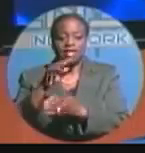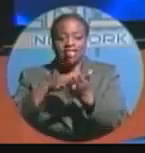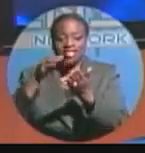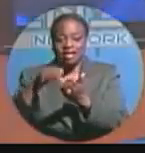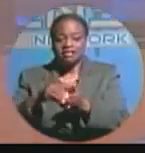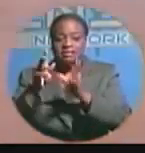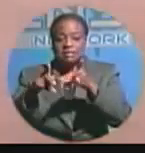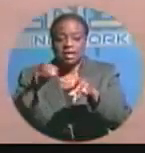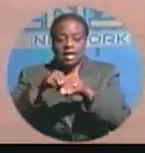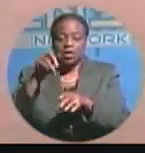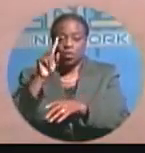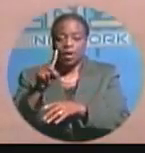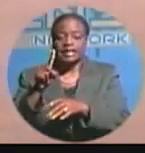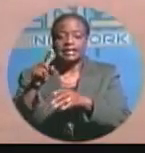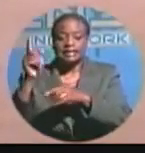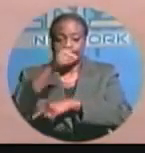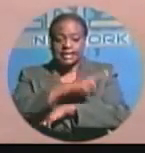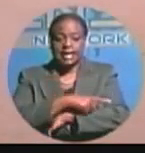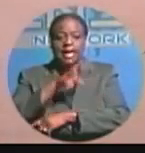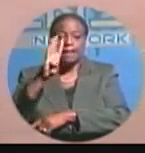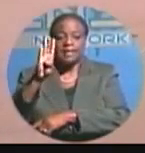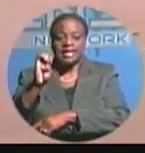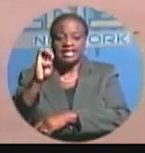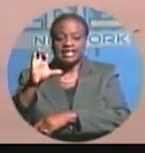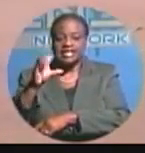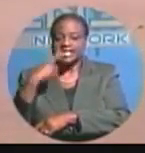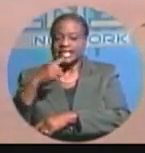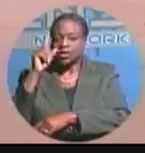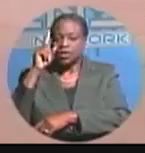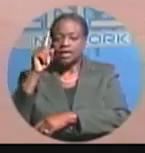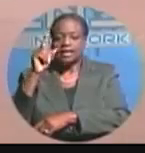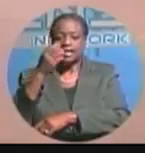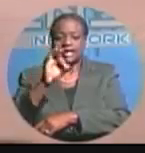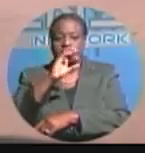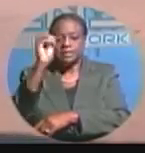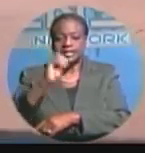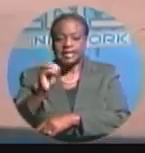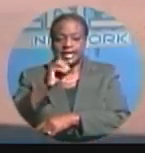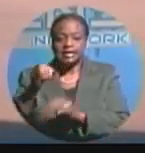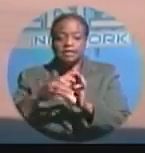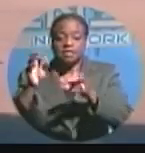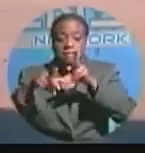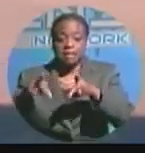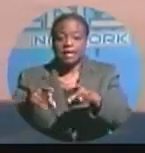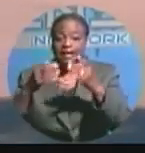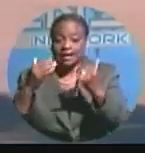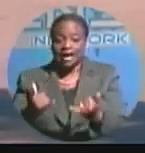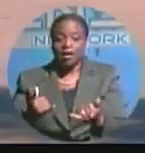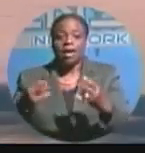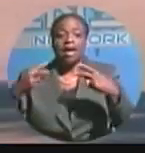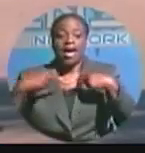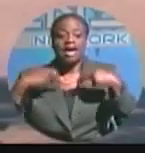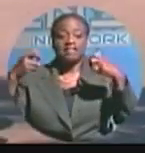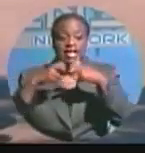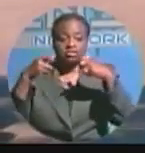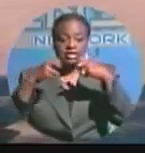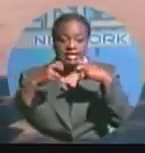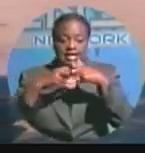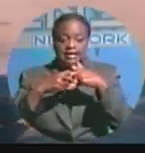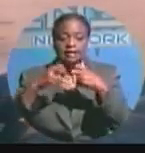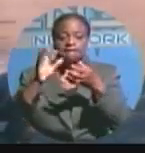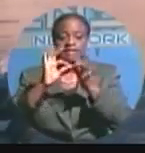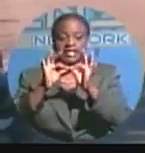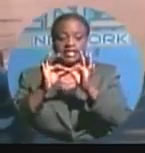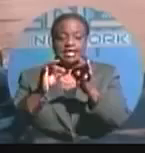The Bahamas Electricity Corporation says 98% of consumers in New Providence are back online and that they're nearly finished restoring power